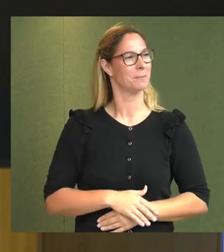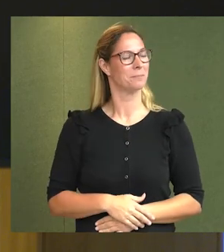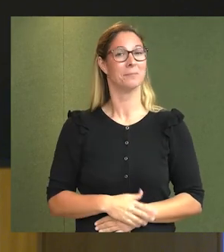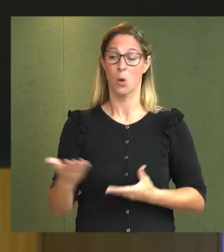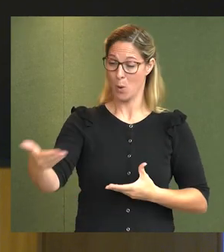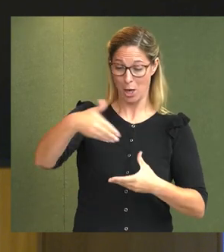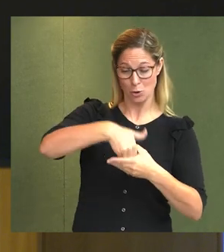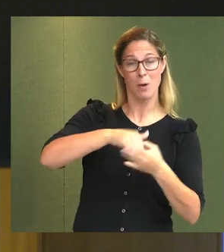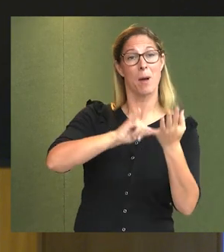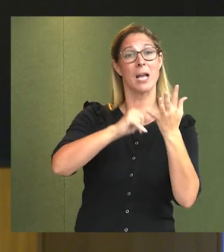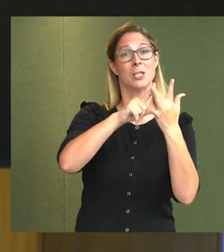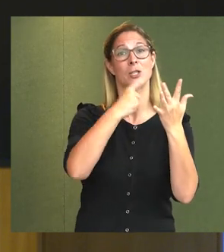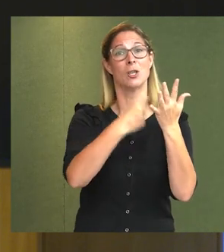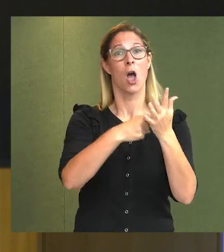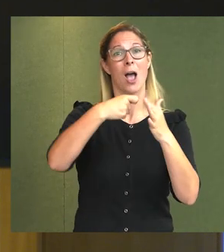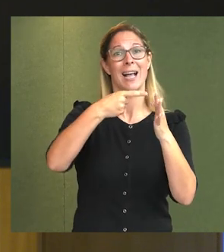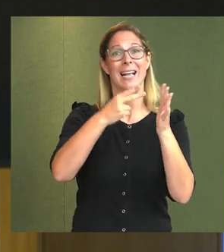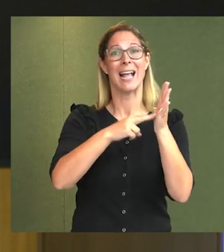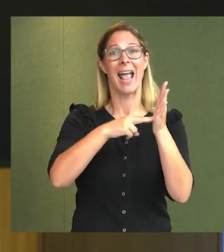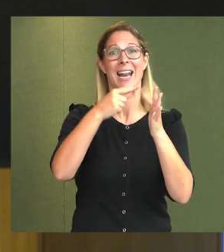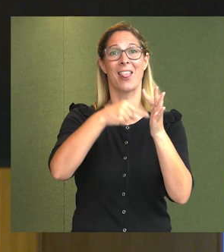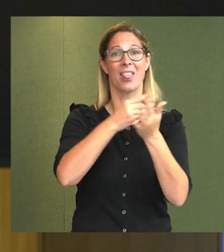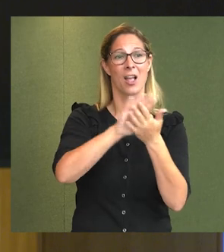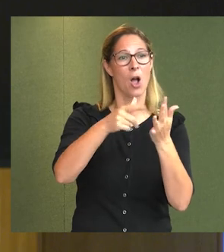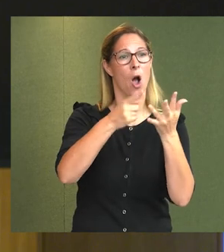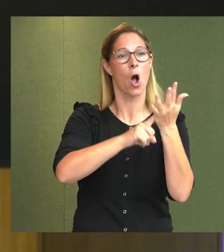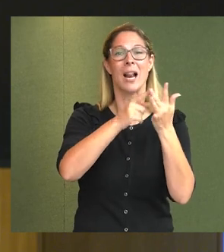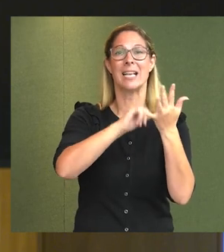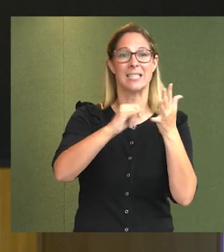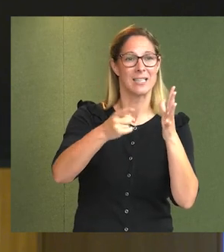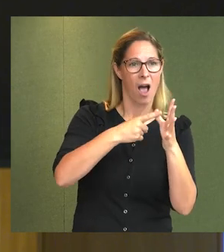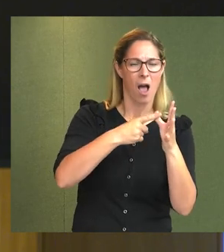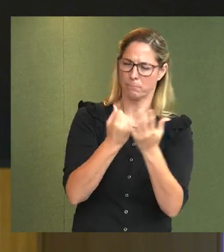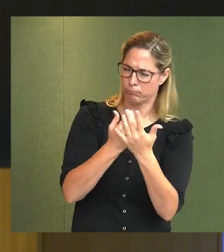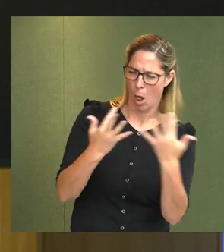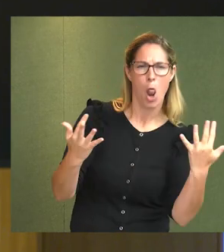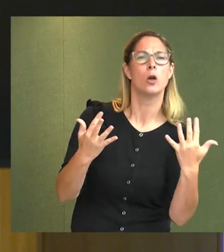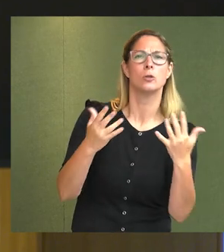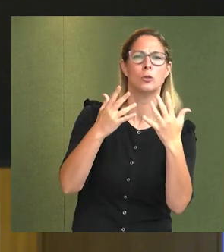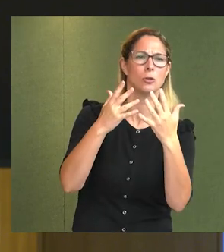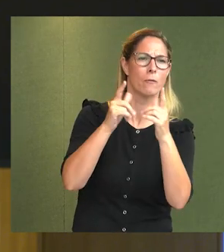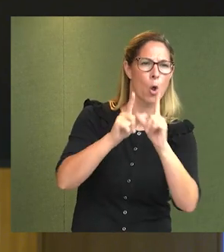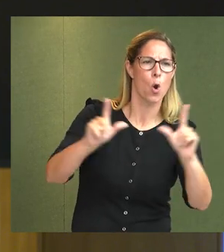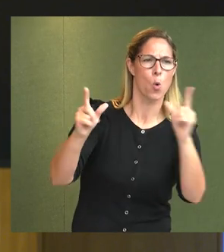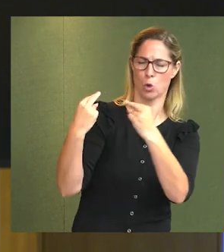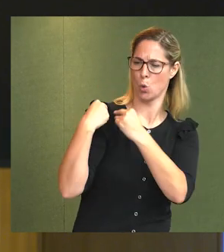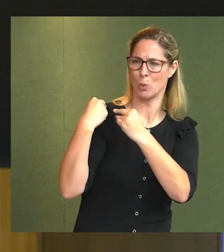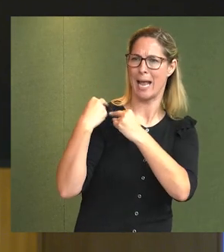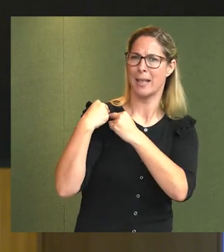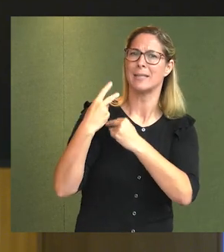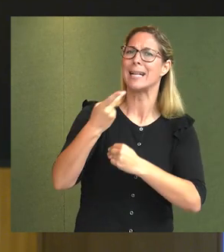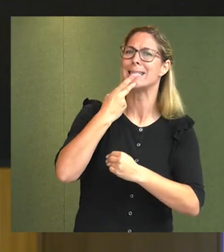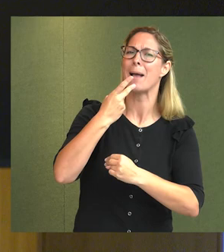Alisa, Lord Lieutenant, and a number of Deputy Lieutenants, MPs and borough leaders from